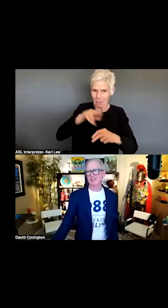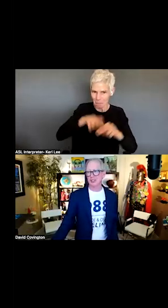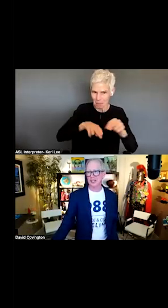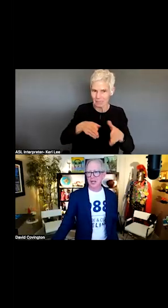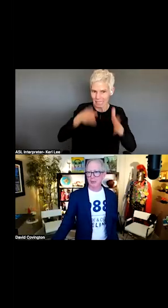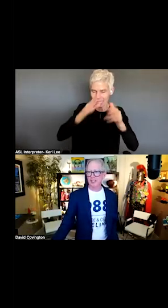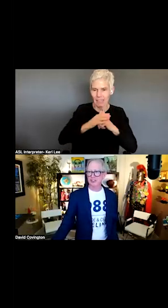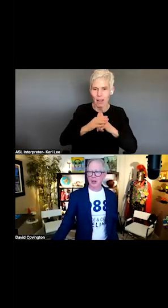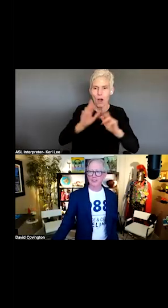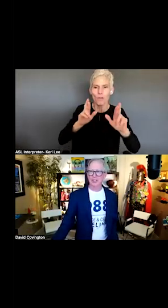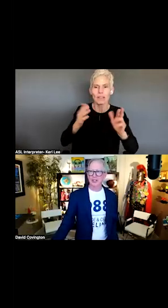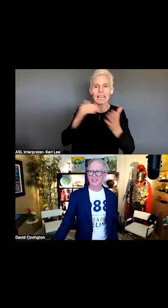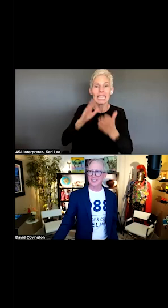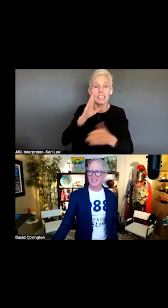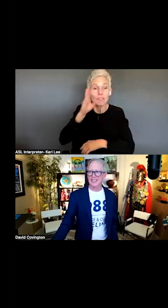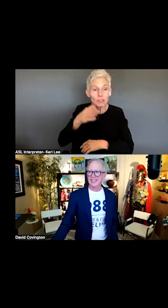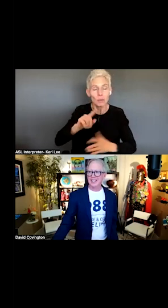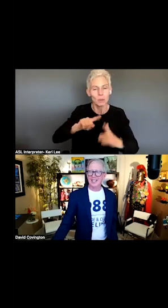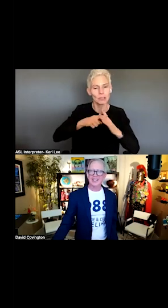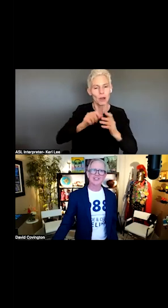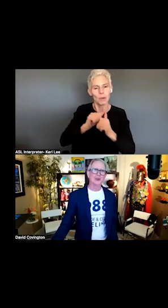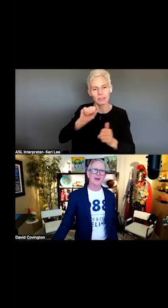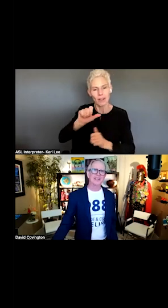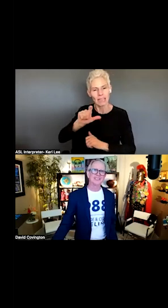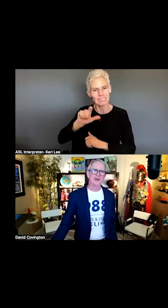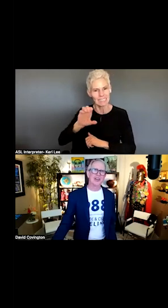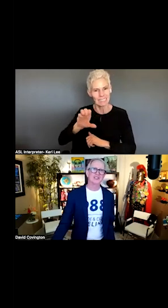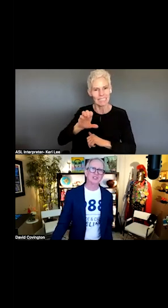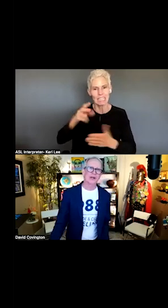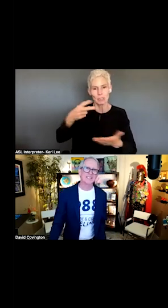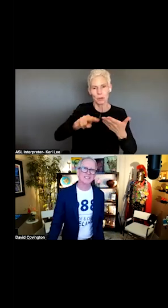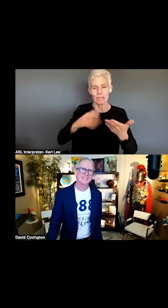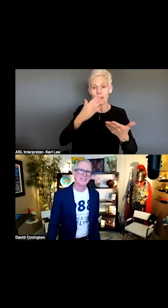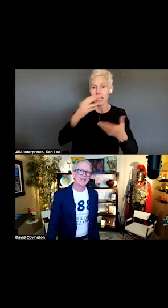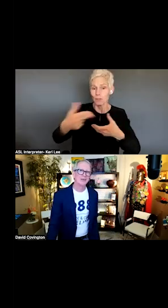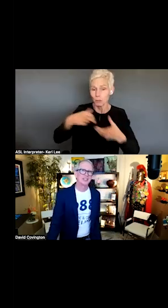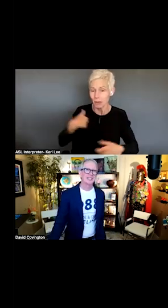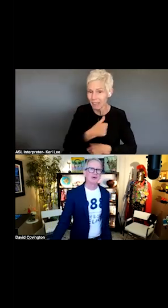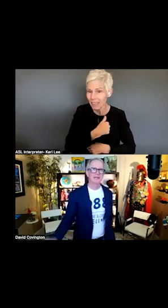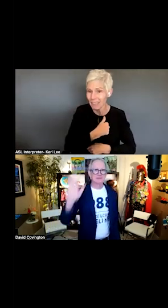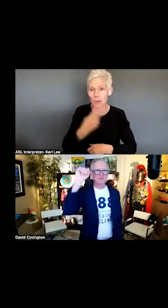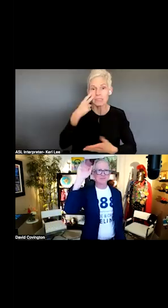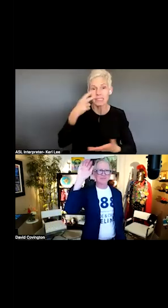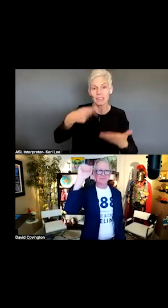the future, but we're going to start with Salt Lake City in 2 weeks. So thanks for joining us, and we'll see you next week.